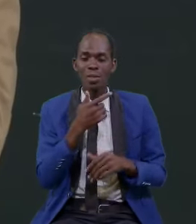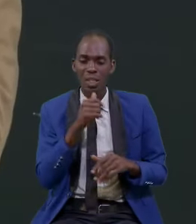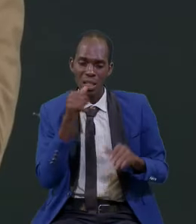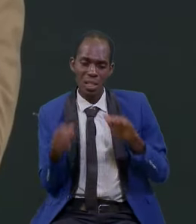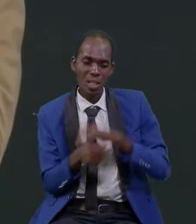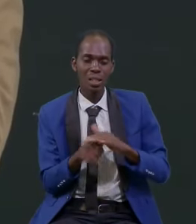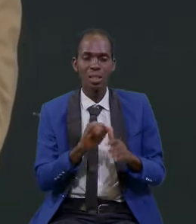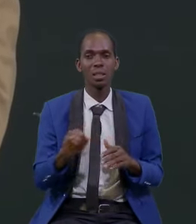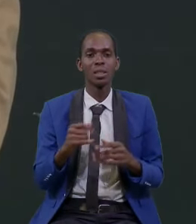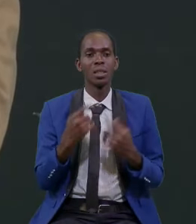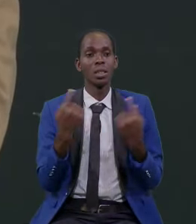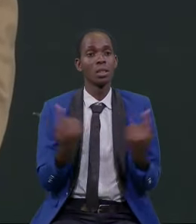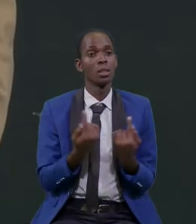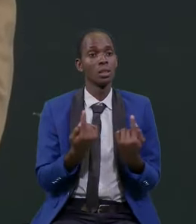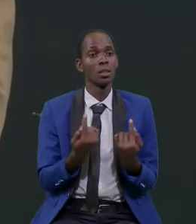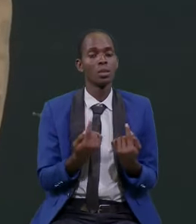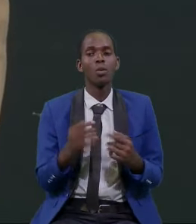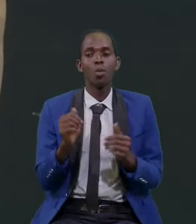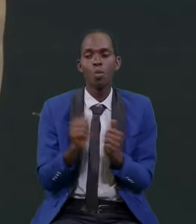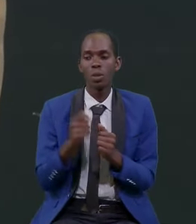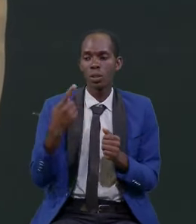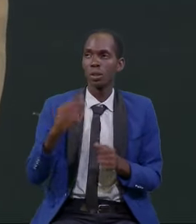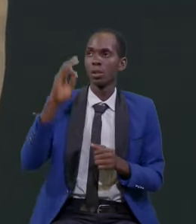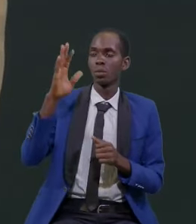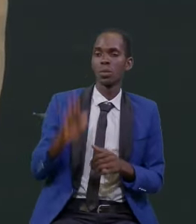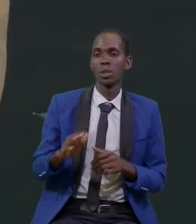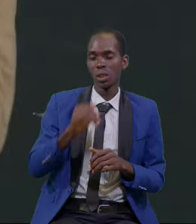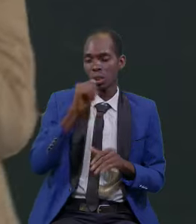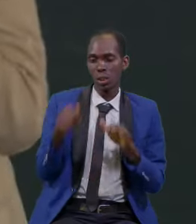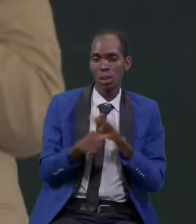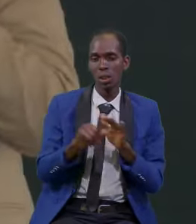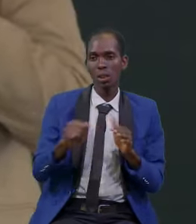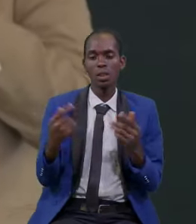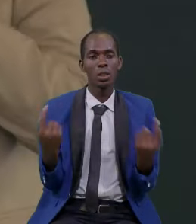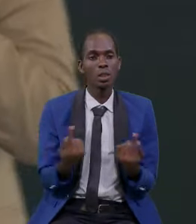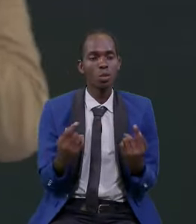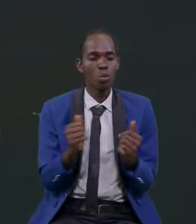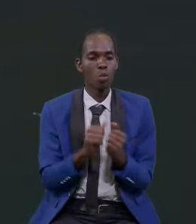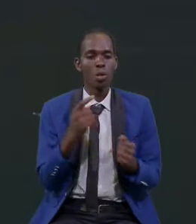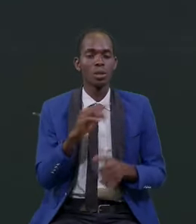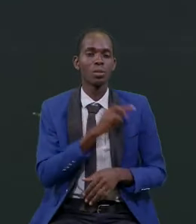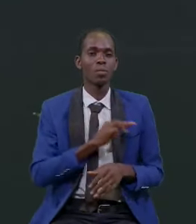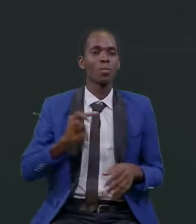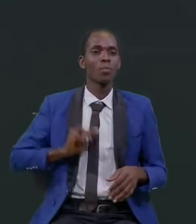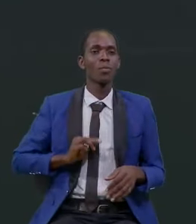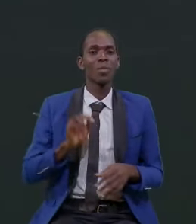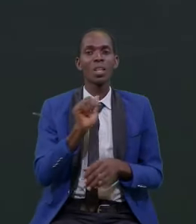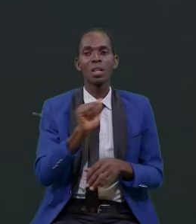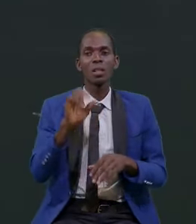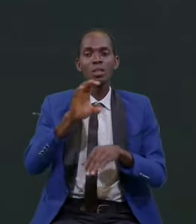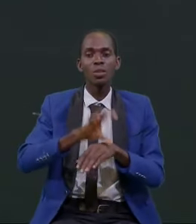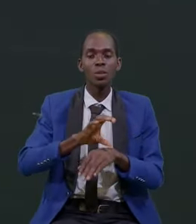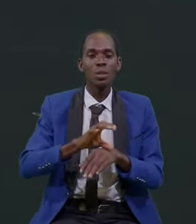sin for the minister. Hidden sin for the members. A church that is